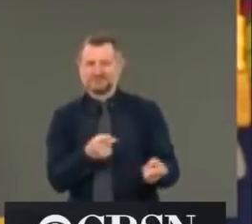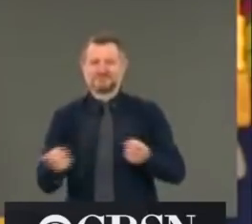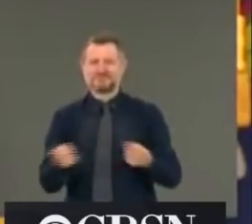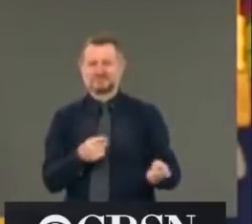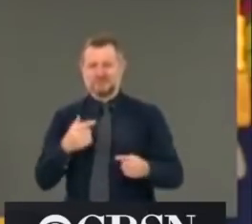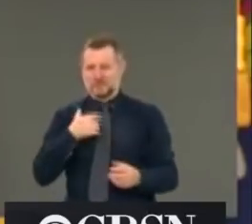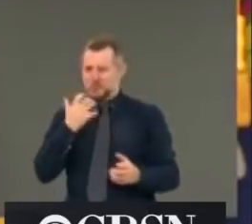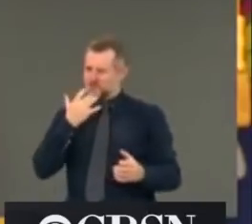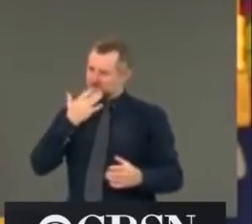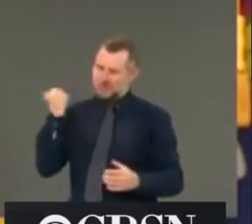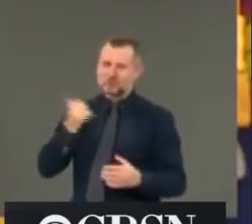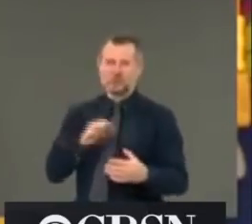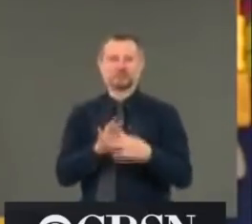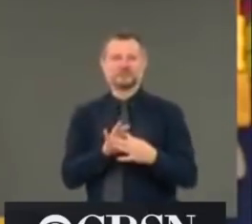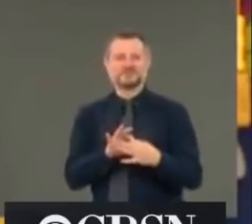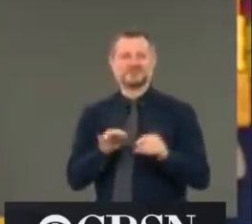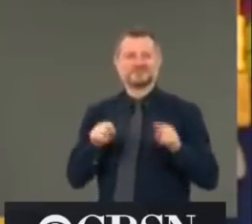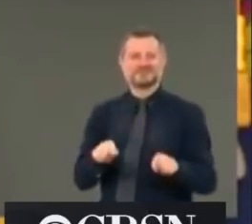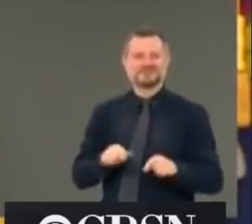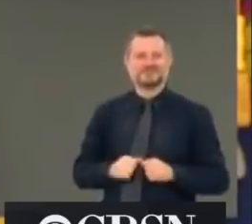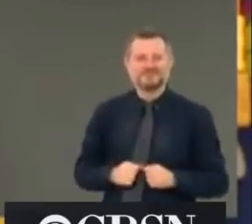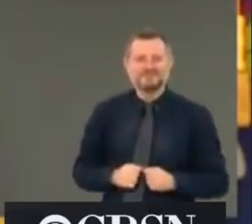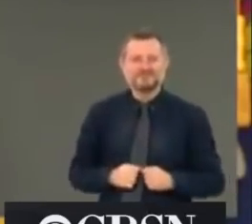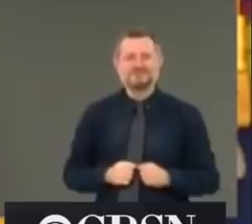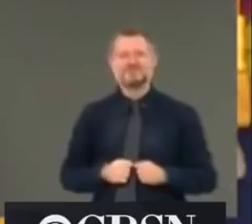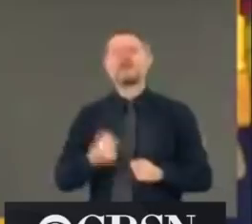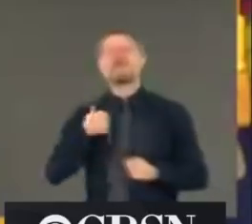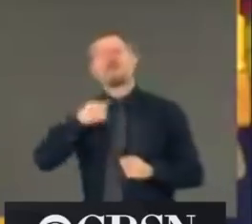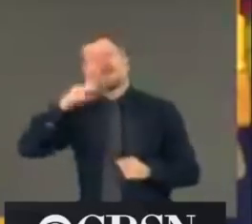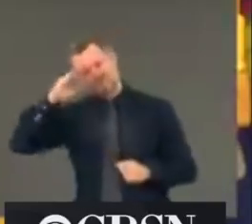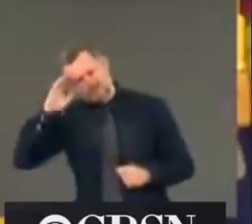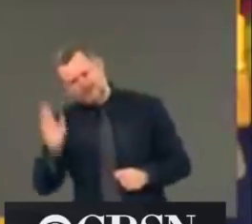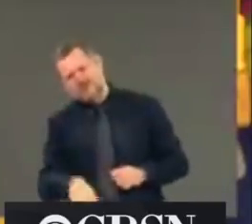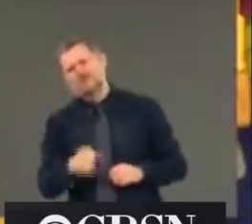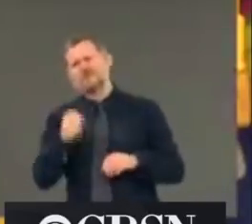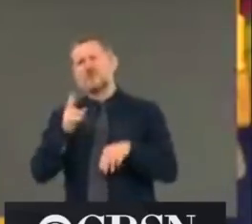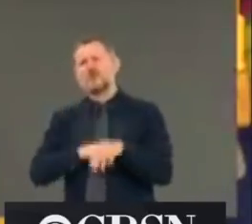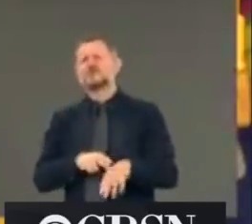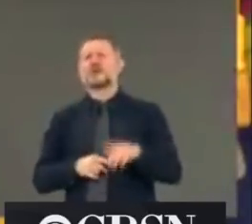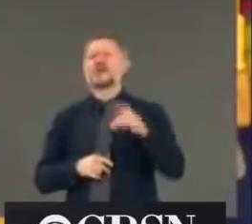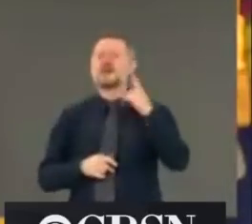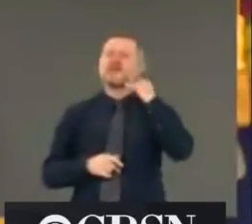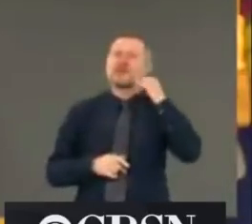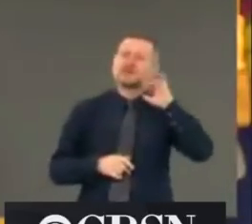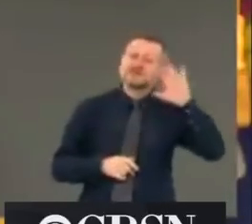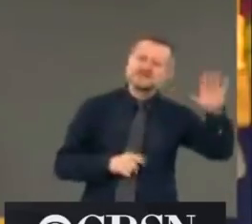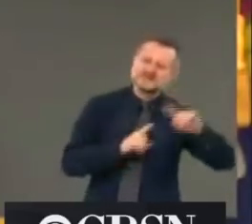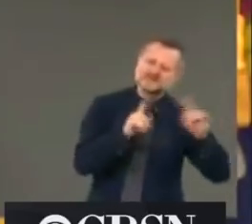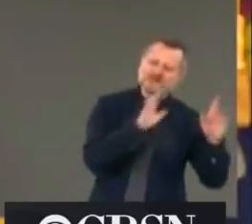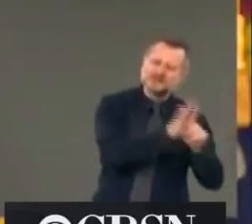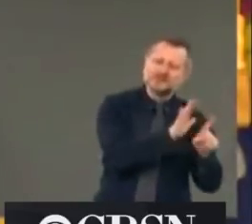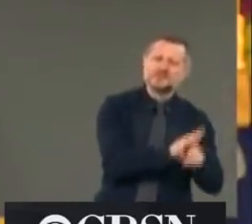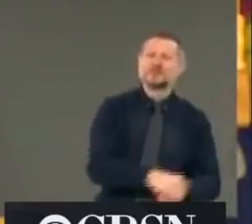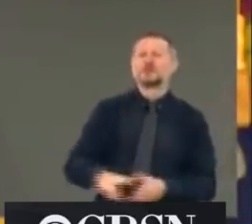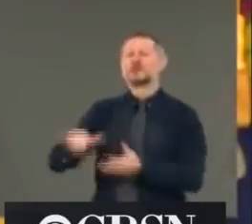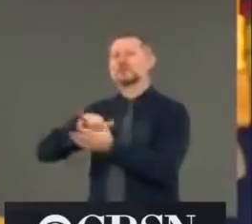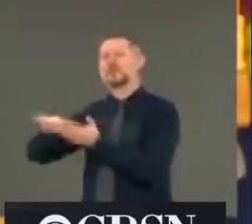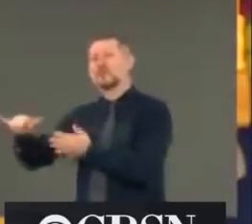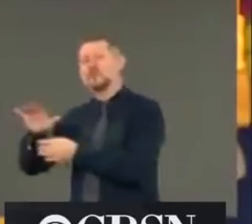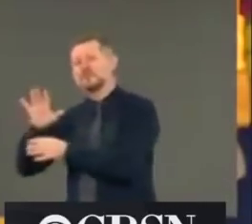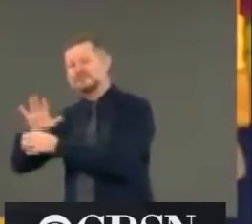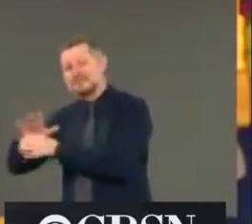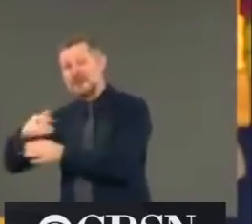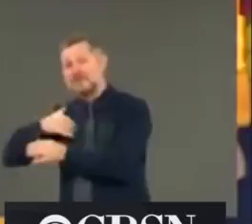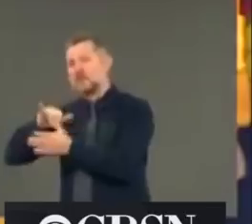relationship. It's a little different from place to place. California wants one thing, New York wants one thing, and within New York City wants one